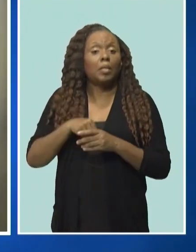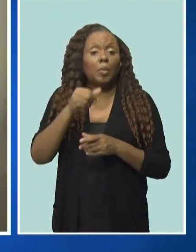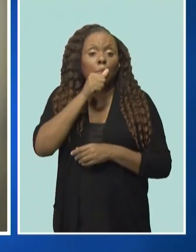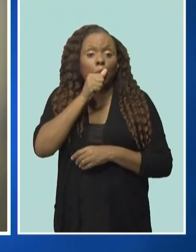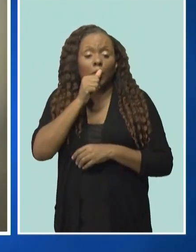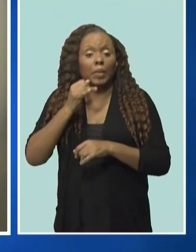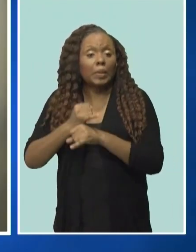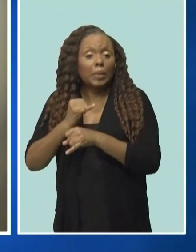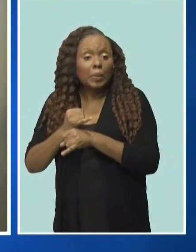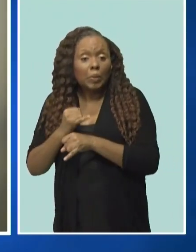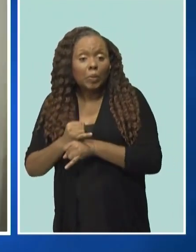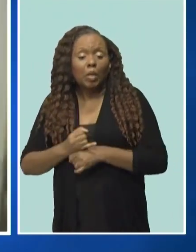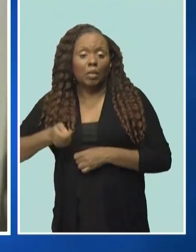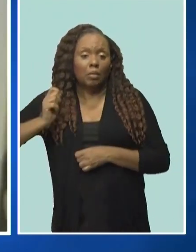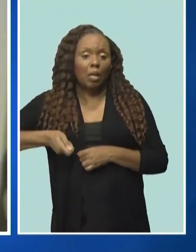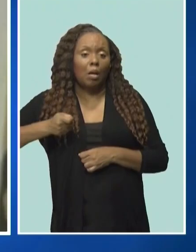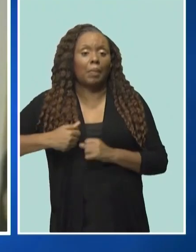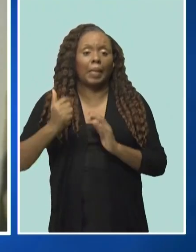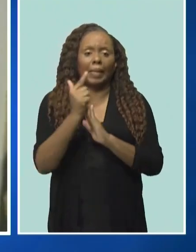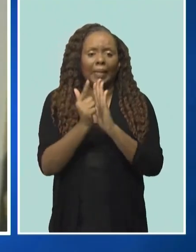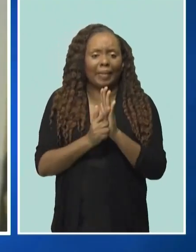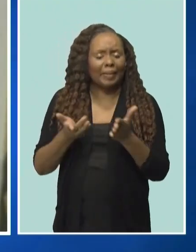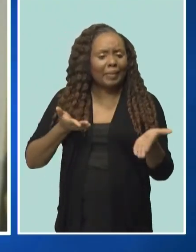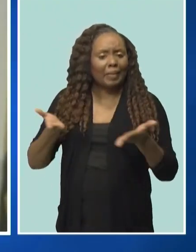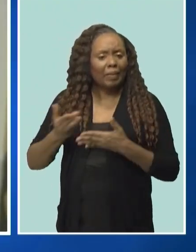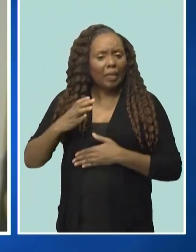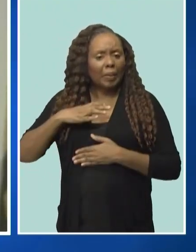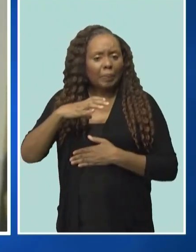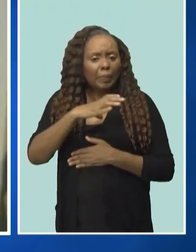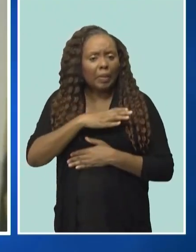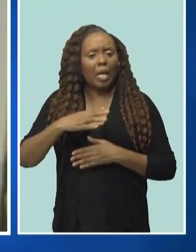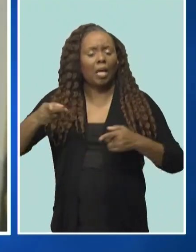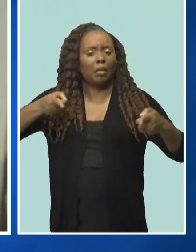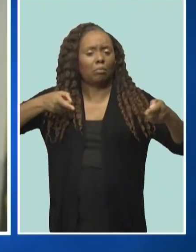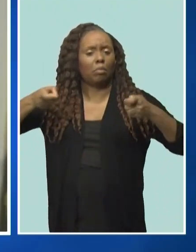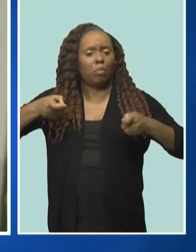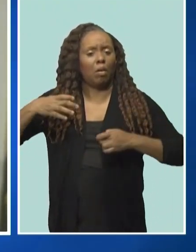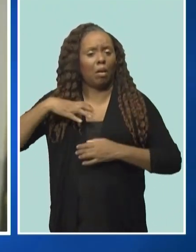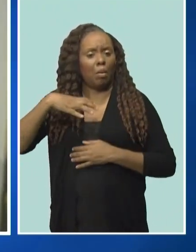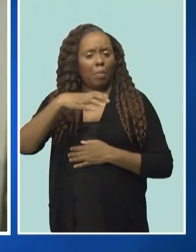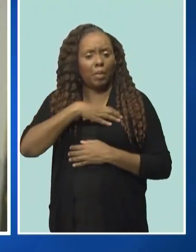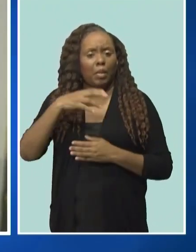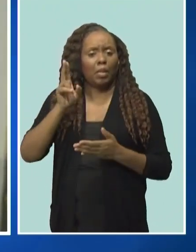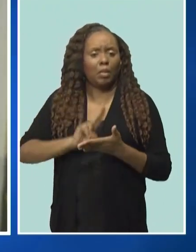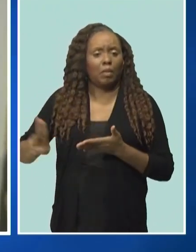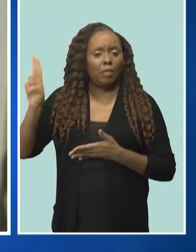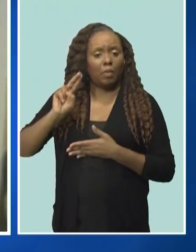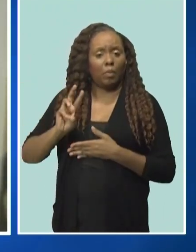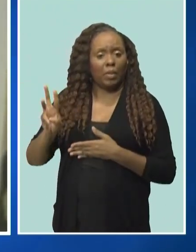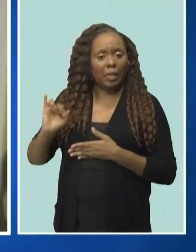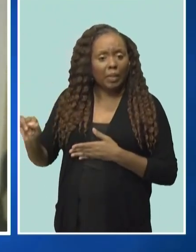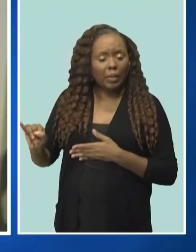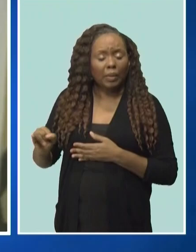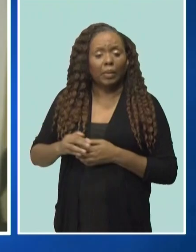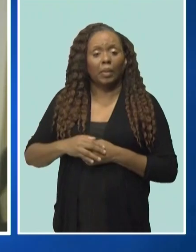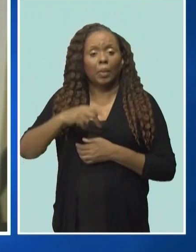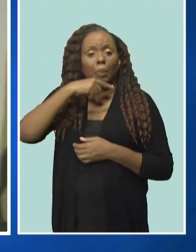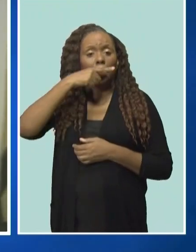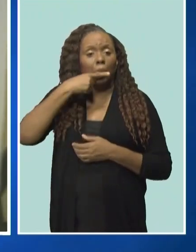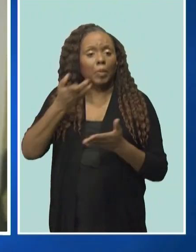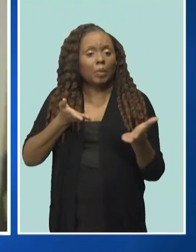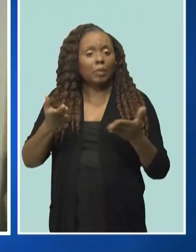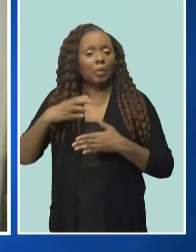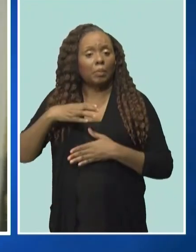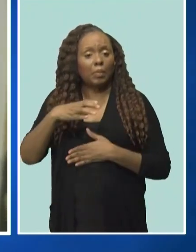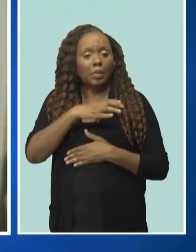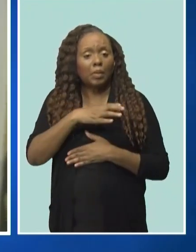Services Commission, the Committee of Governance of the University of the West Indies, the Public Service Commission, and the Cayfield Campus